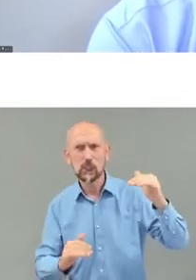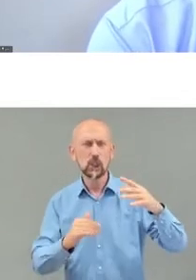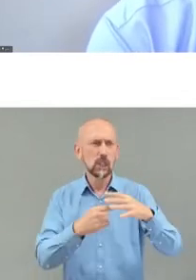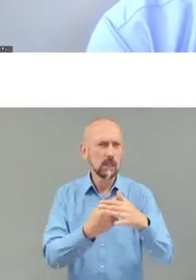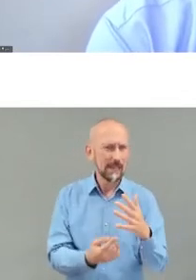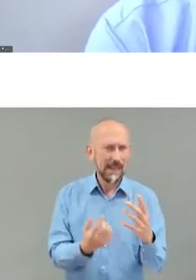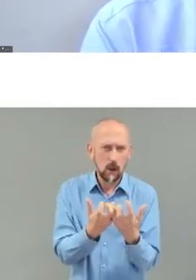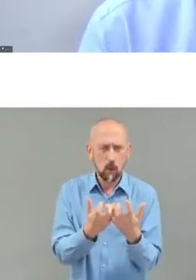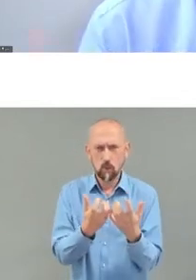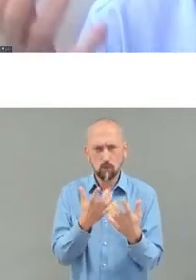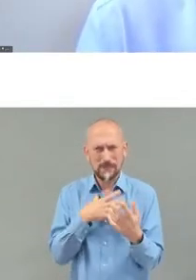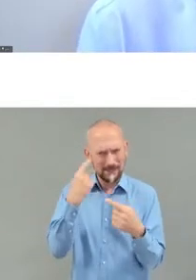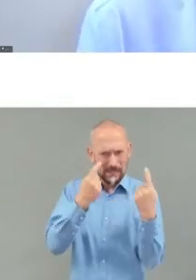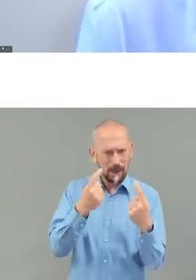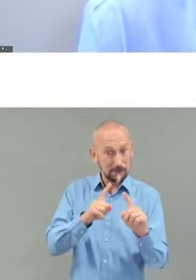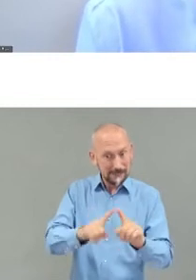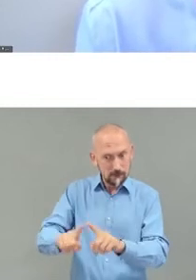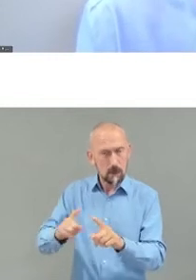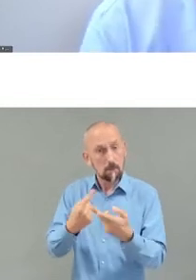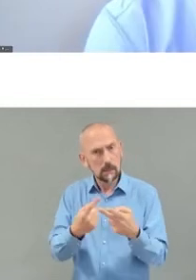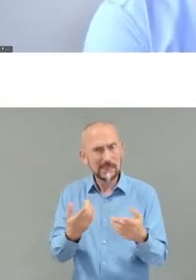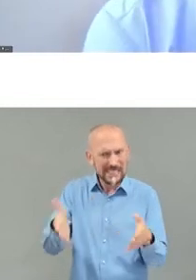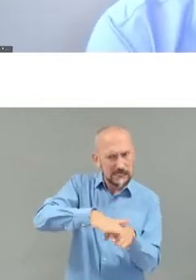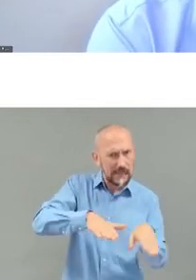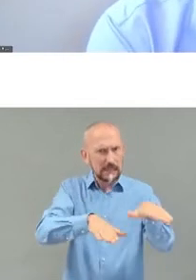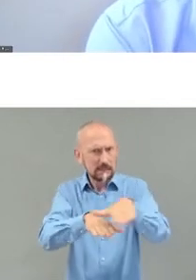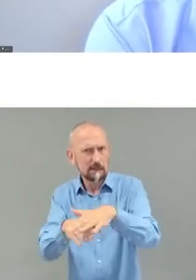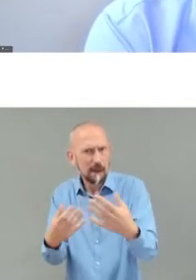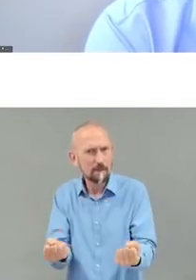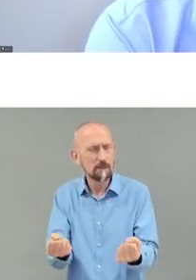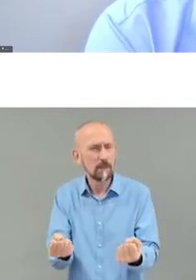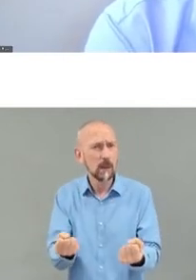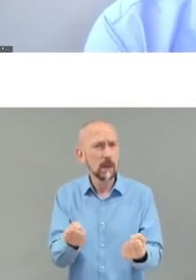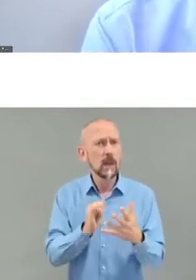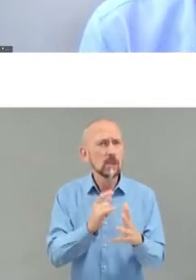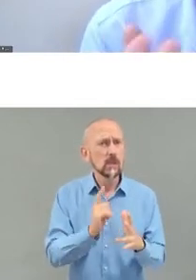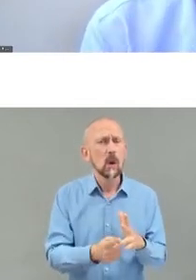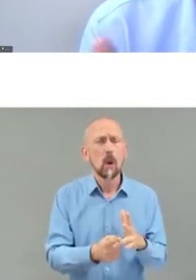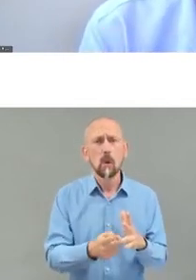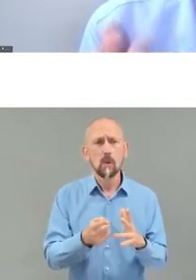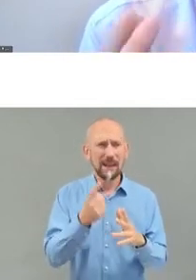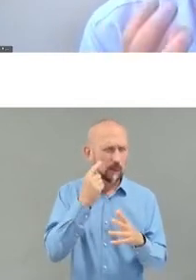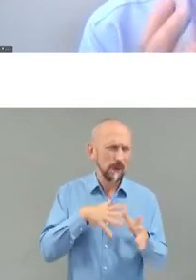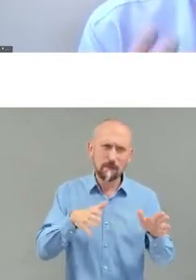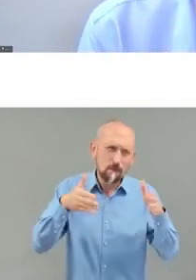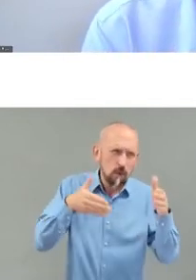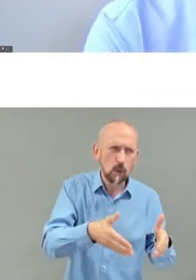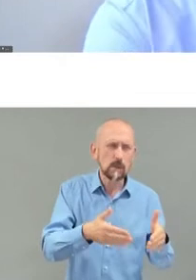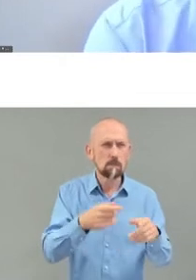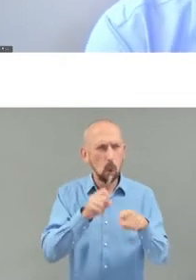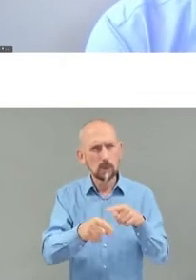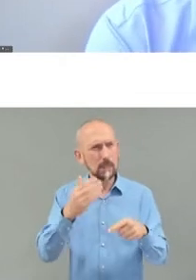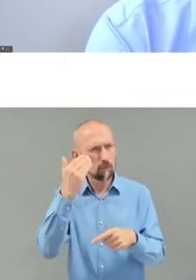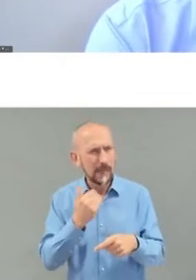intersect. So I think that's a point well made. I think we've focused probably rightly, I think, on kind of race and culture in terms of a really